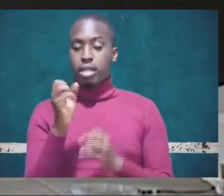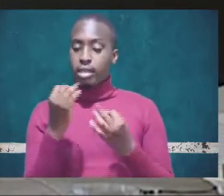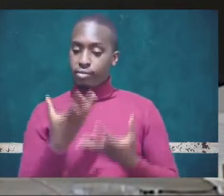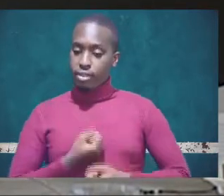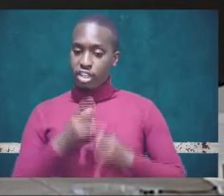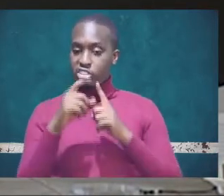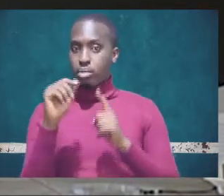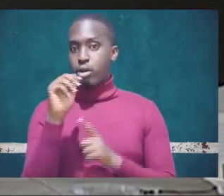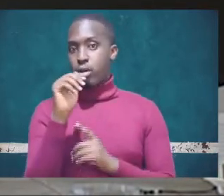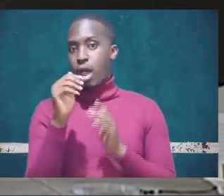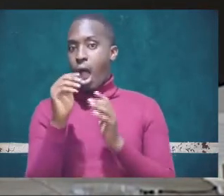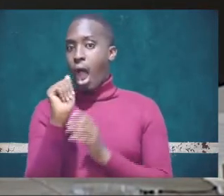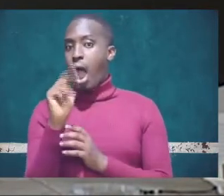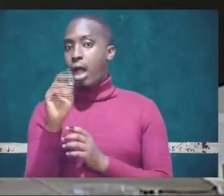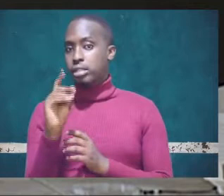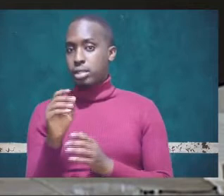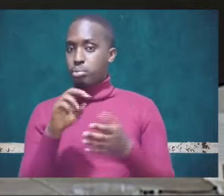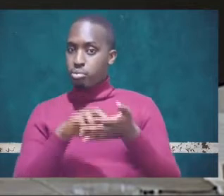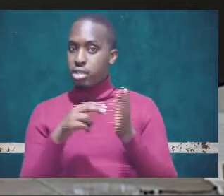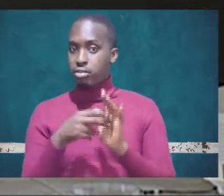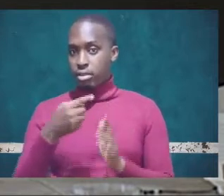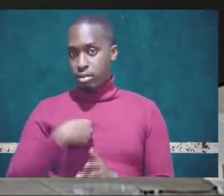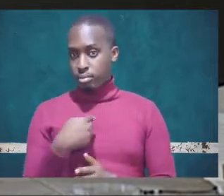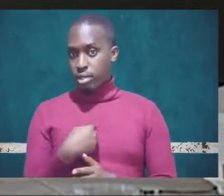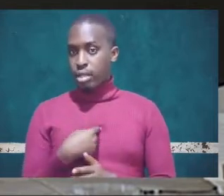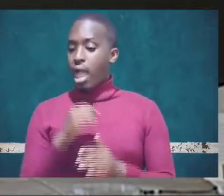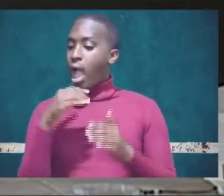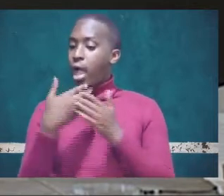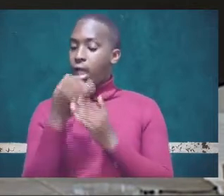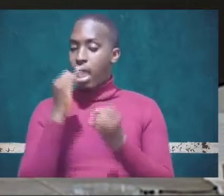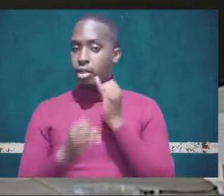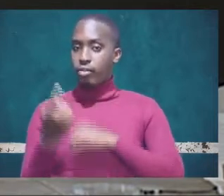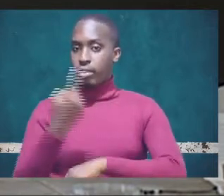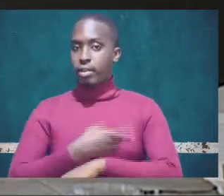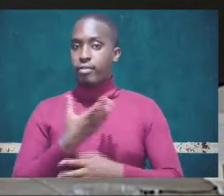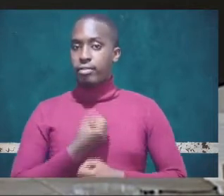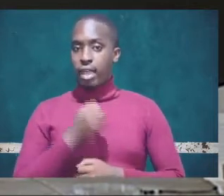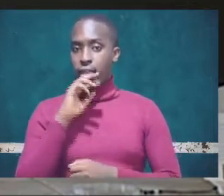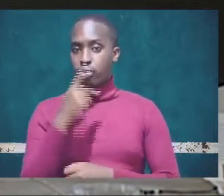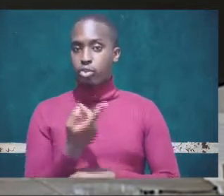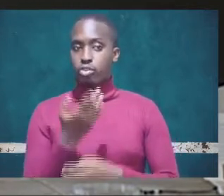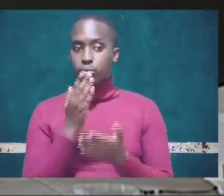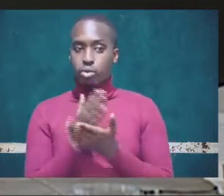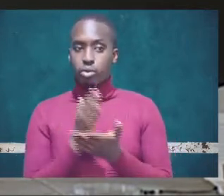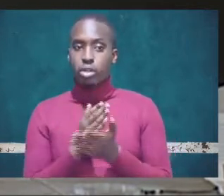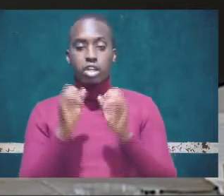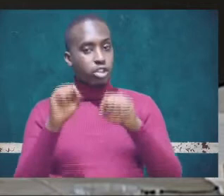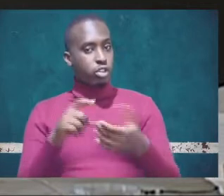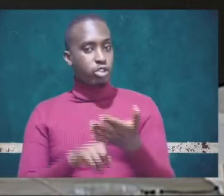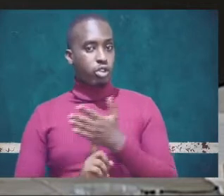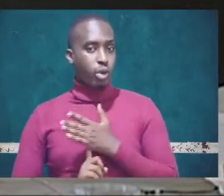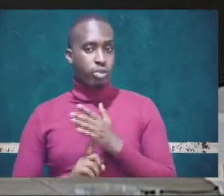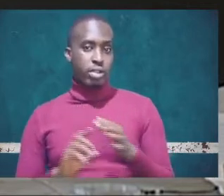and, this explains to me that at the end of the day, I will have a solution that shows